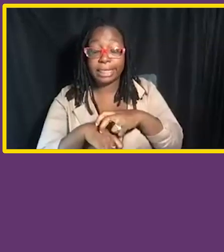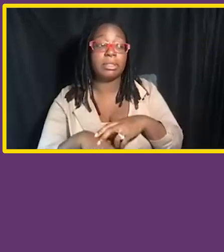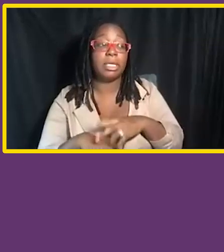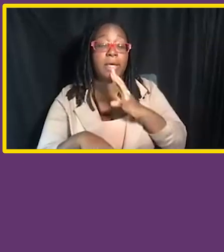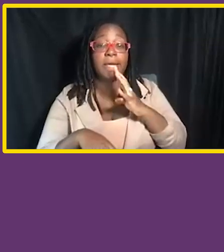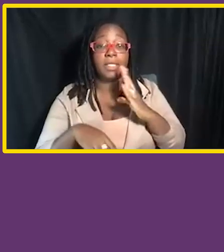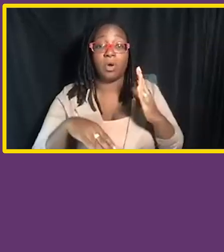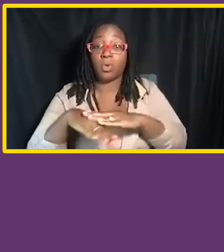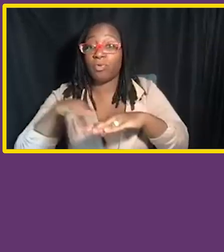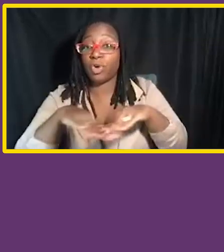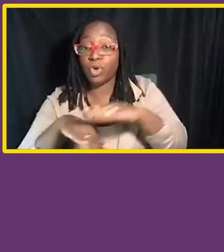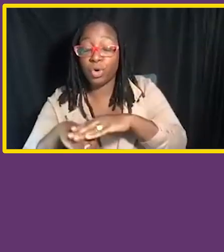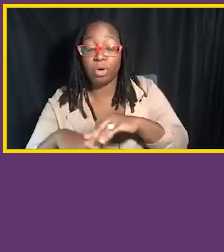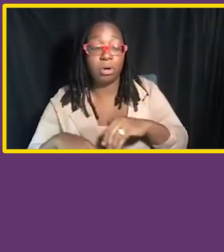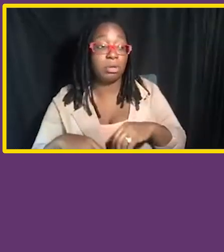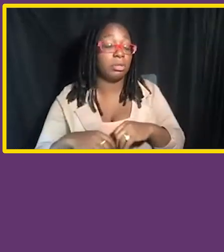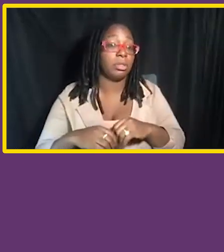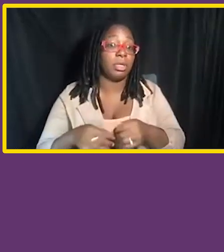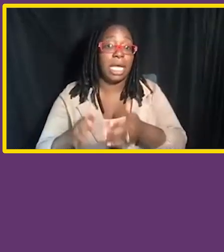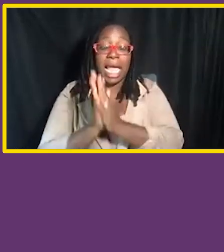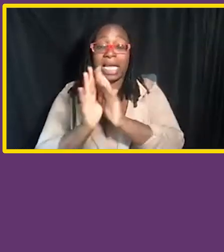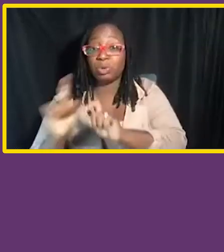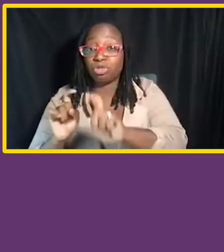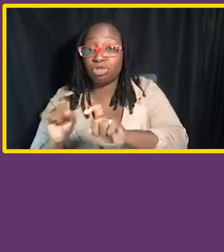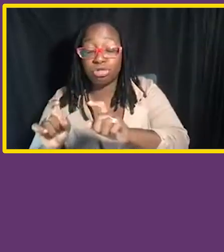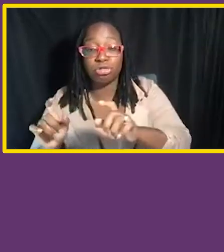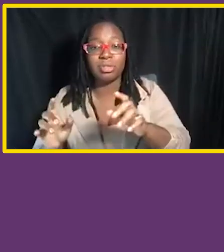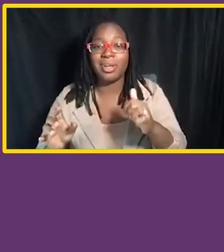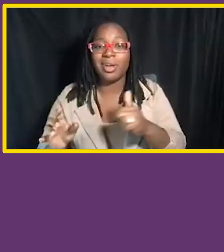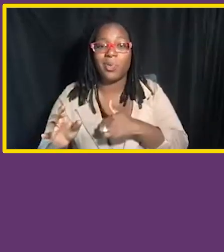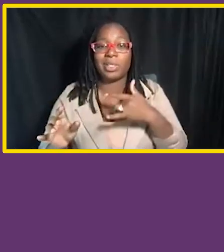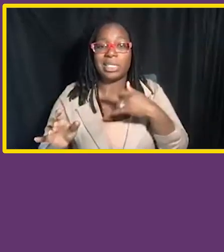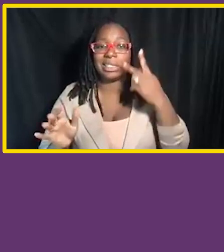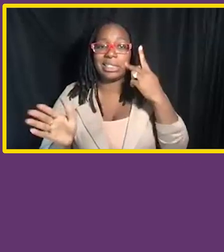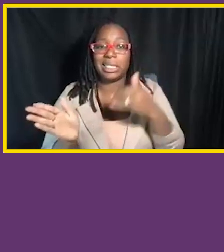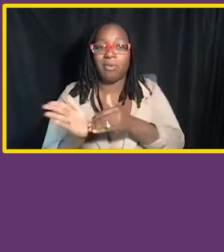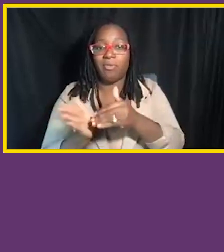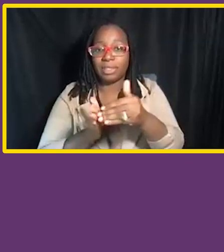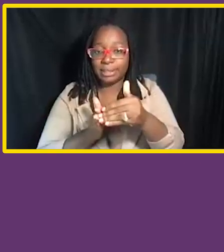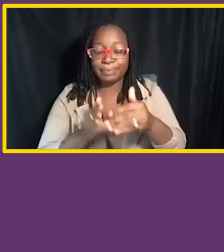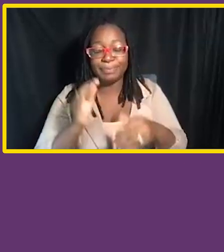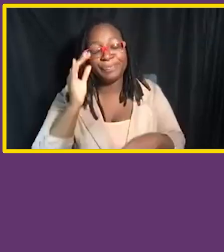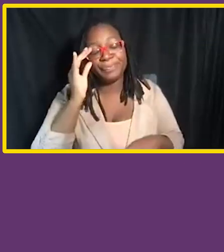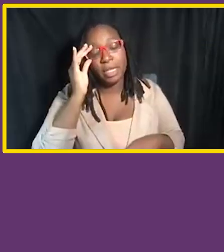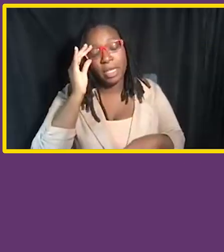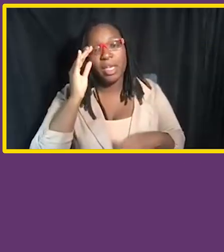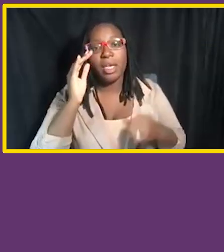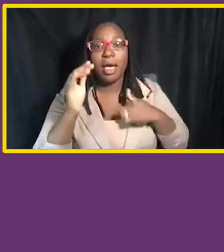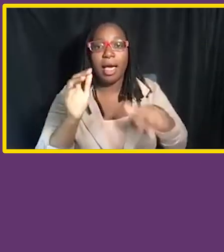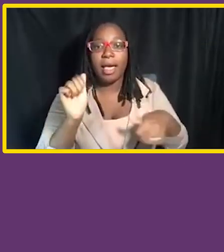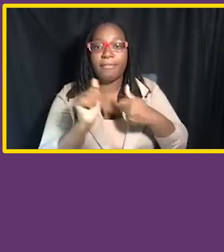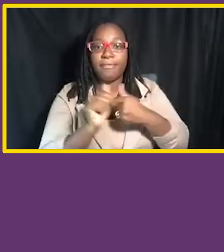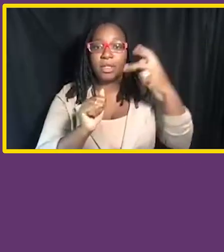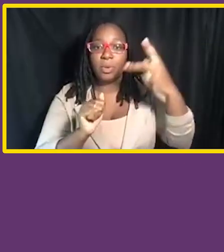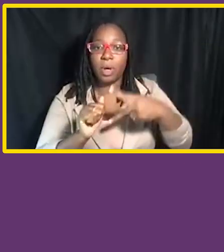asked her questions. And it was something that we see in common. And I followed up with the